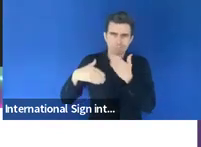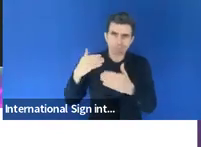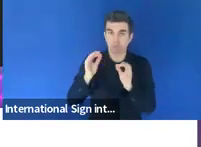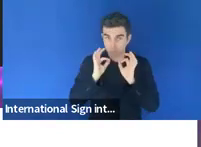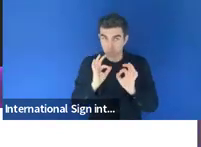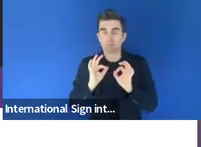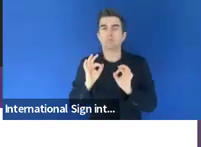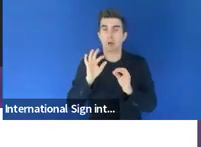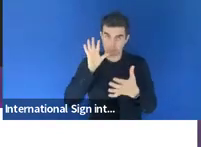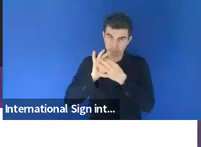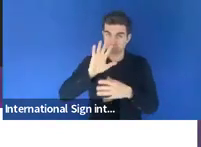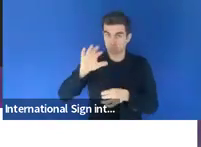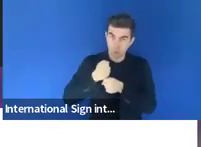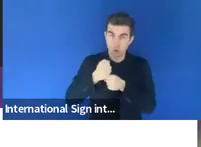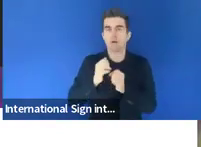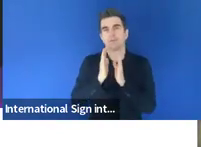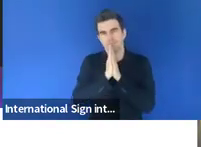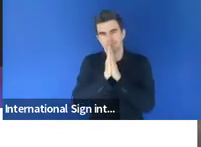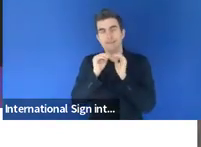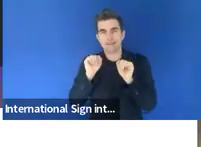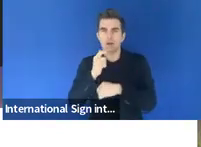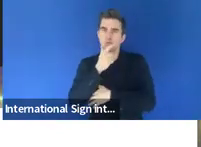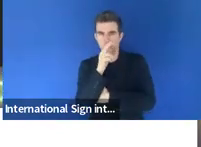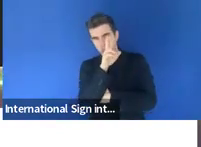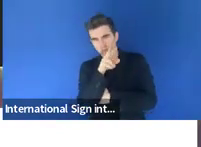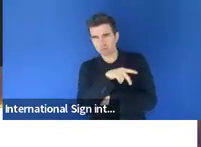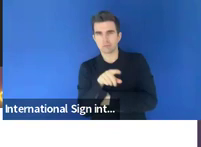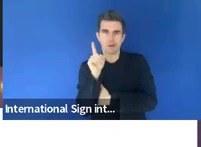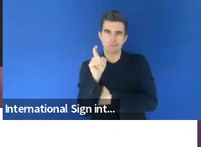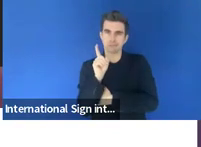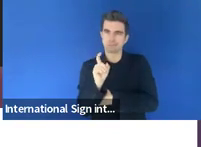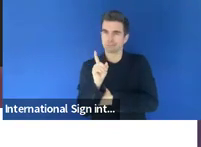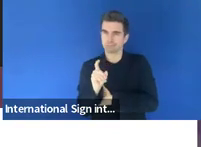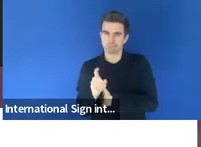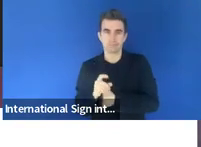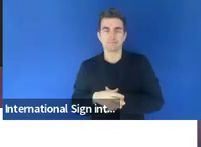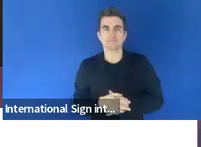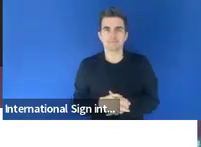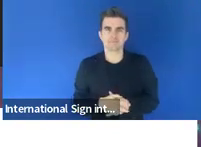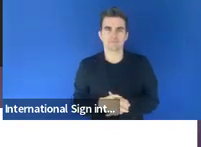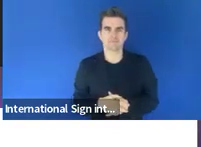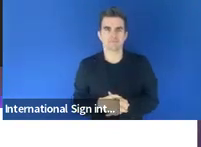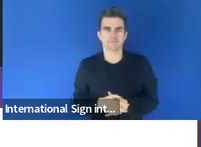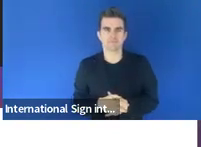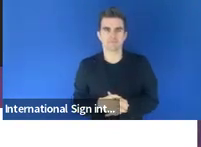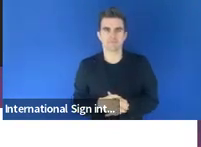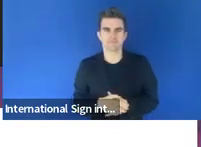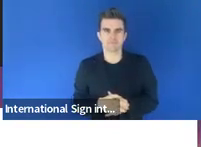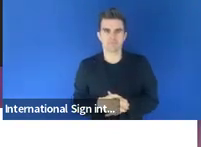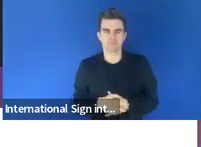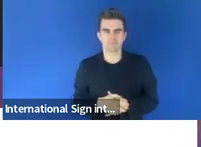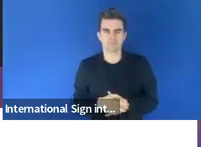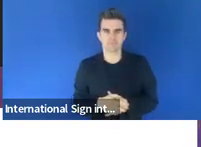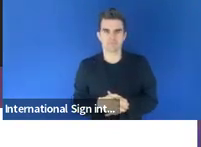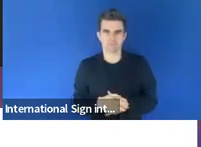work? Please just take a moment to fill out this poll that we have here in the in Zoom. This will help us